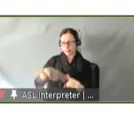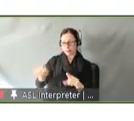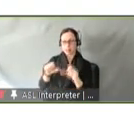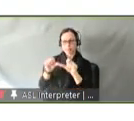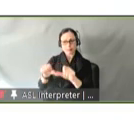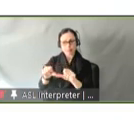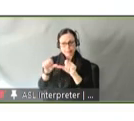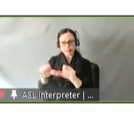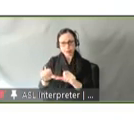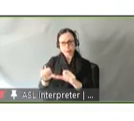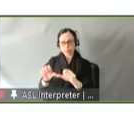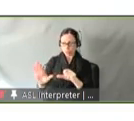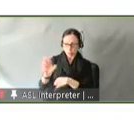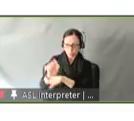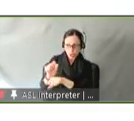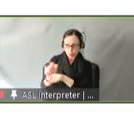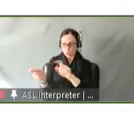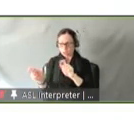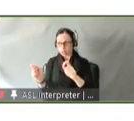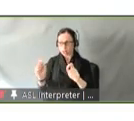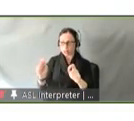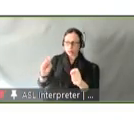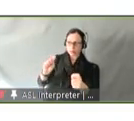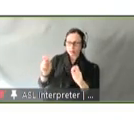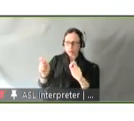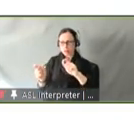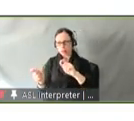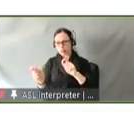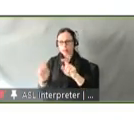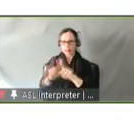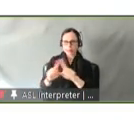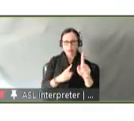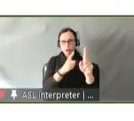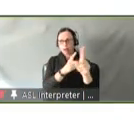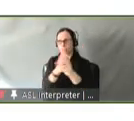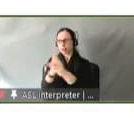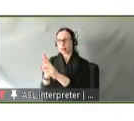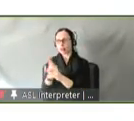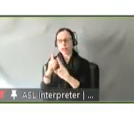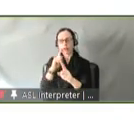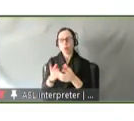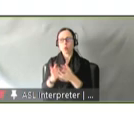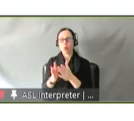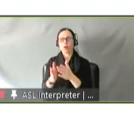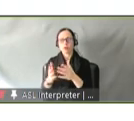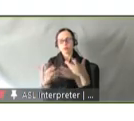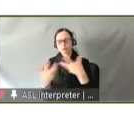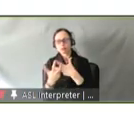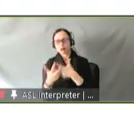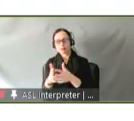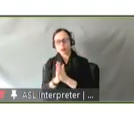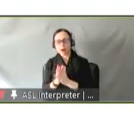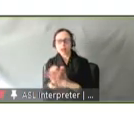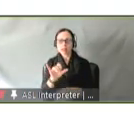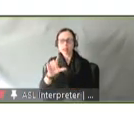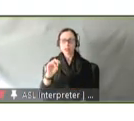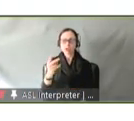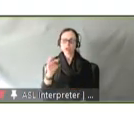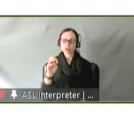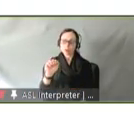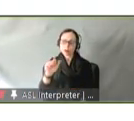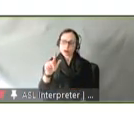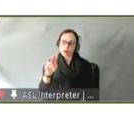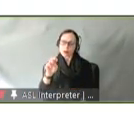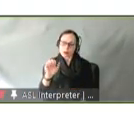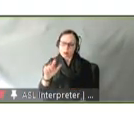continuously adapt their work and move in different directions to accommodate new requests, such as longitudinal follow-up for vaccine